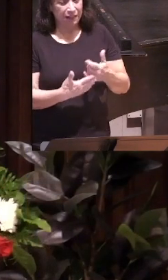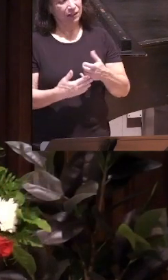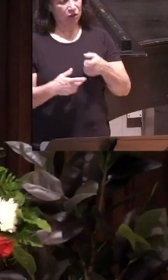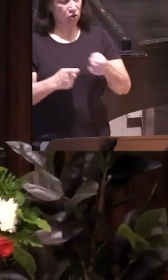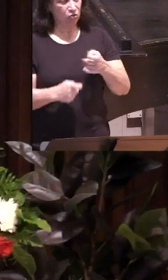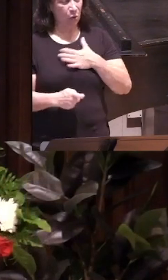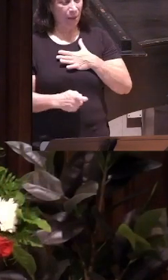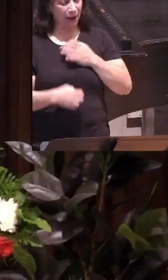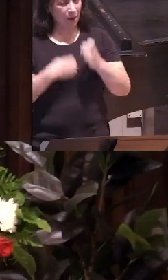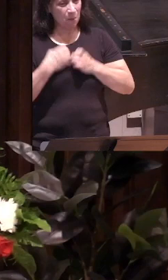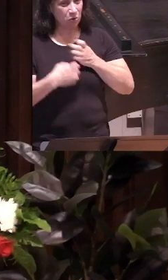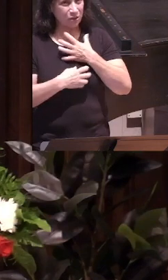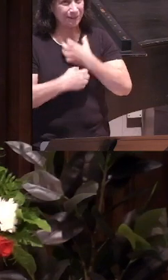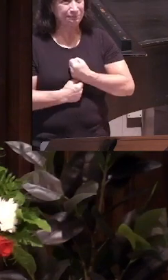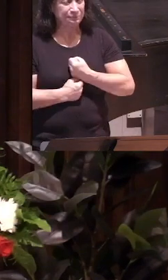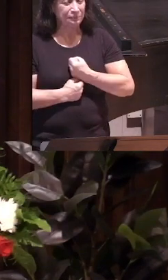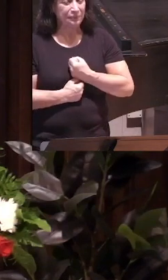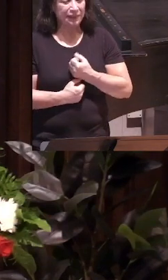my emotions